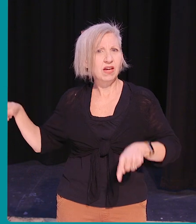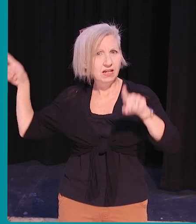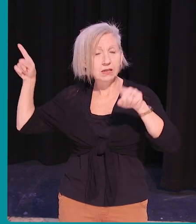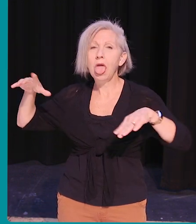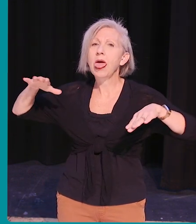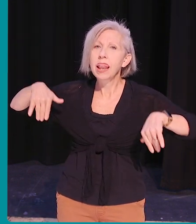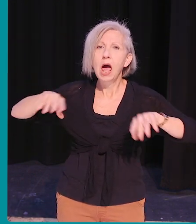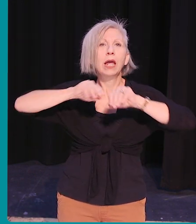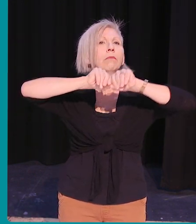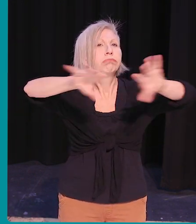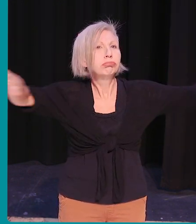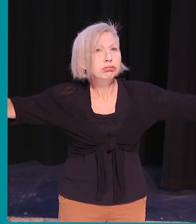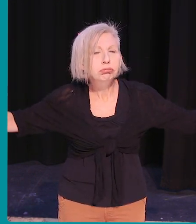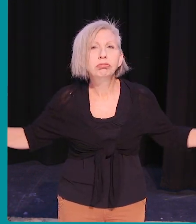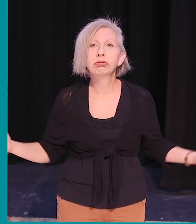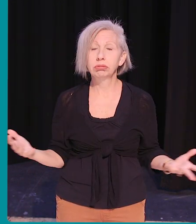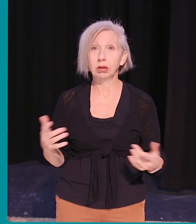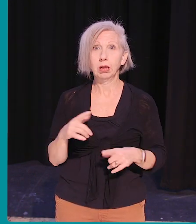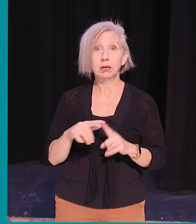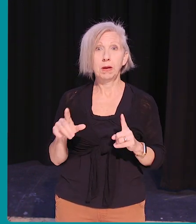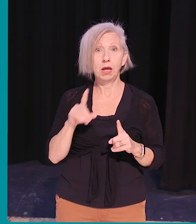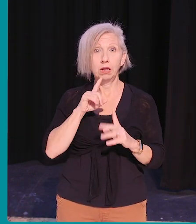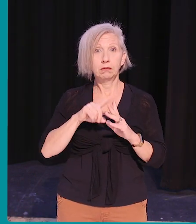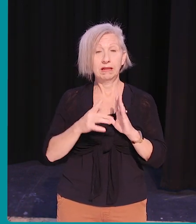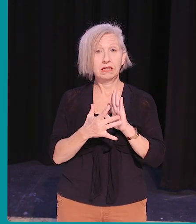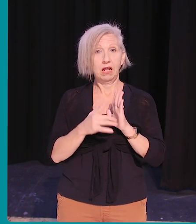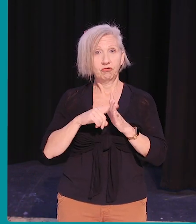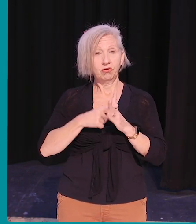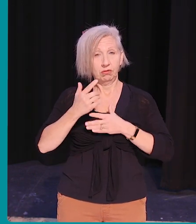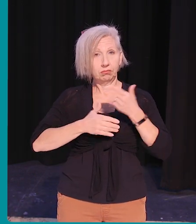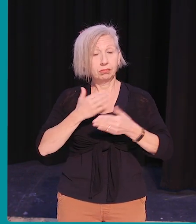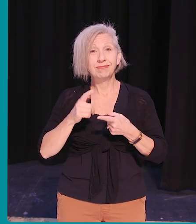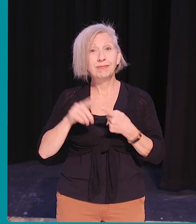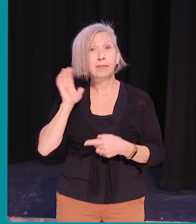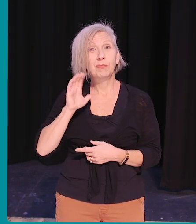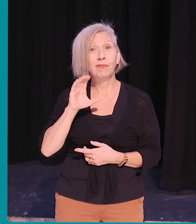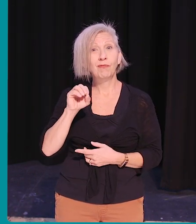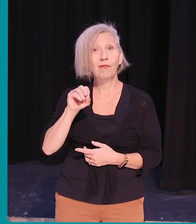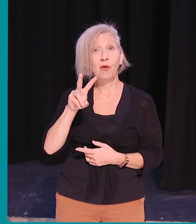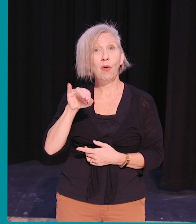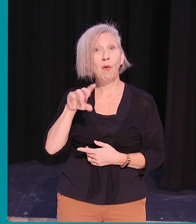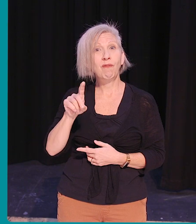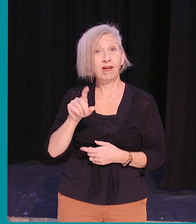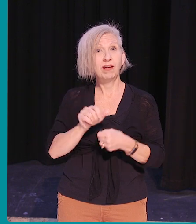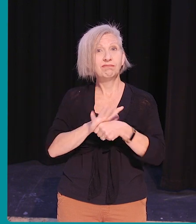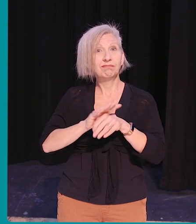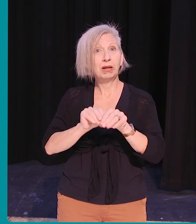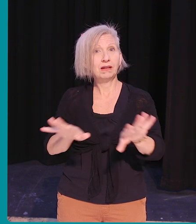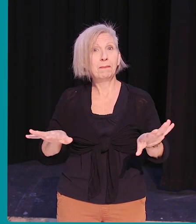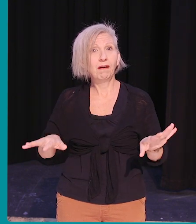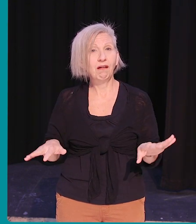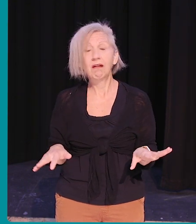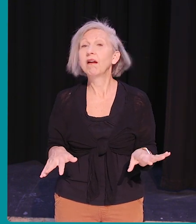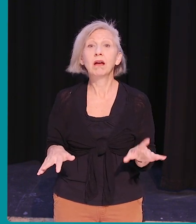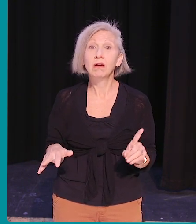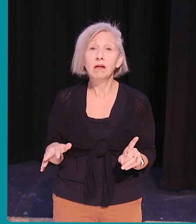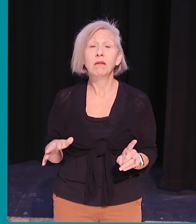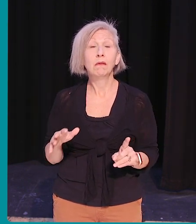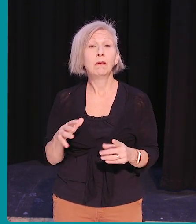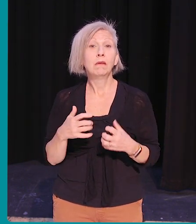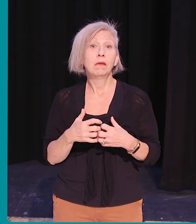during the pandemic when we had labor shortages and the companies are like, well, we got to figure out how to do our work. So guess what? We're moving in some new